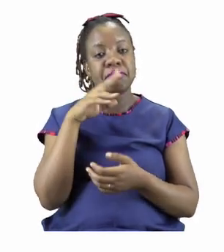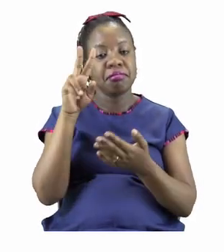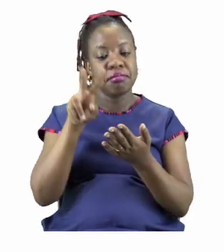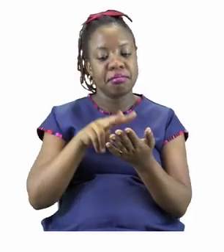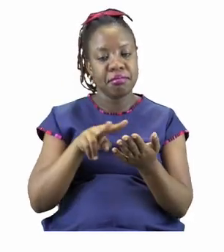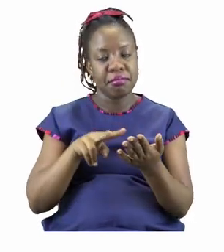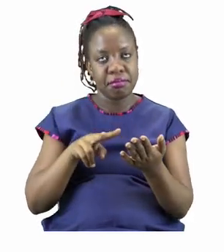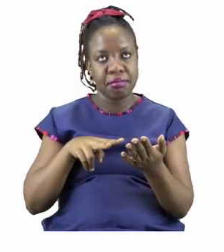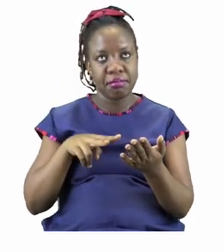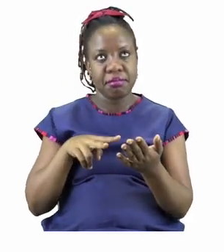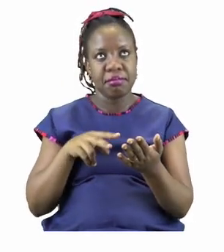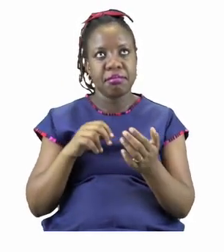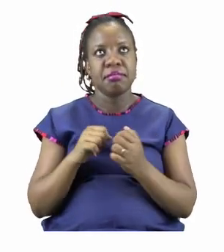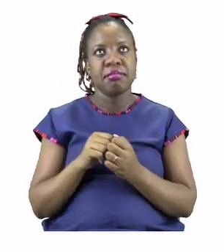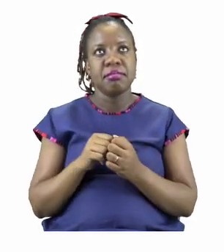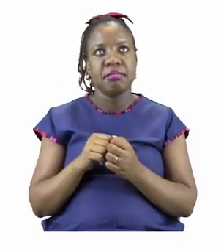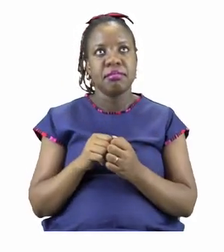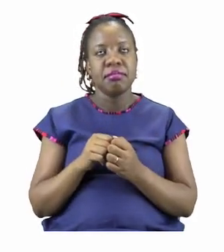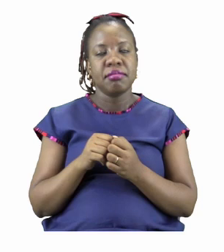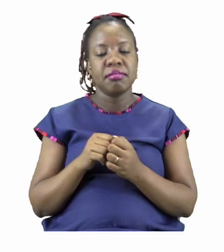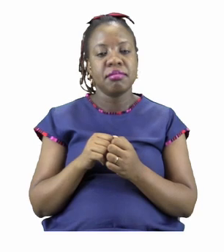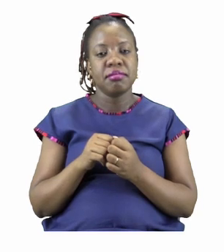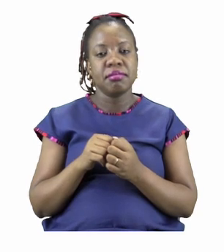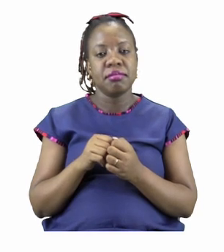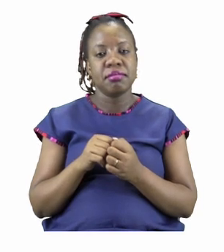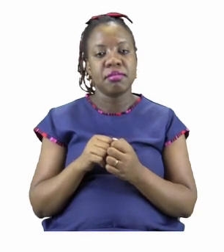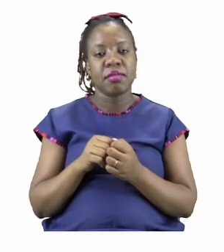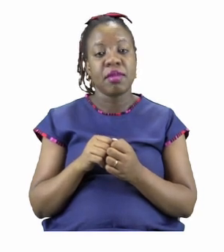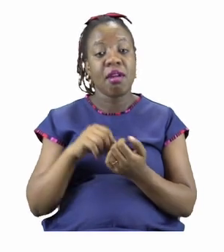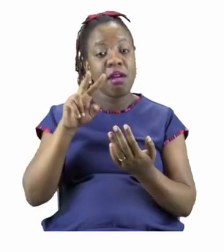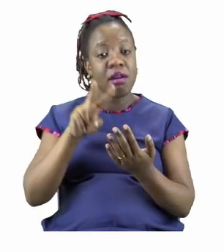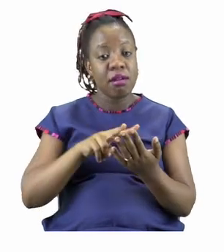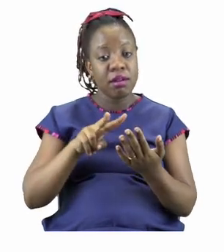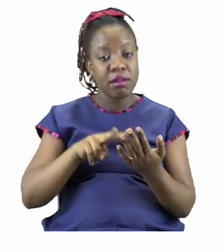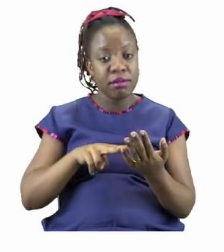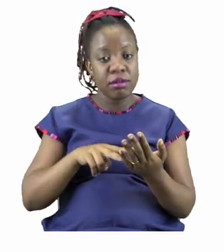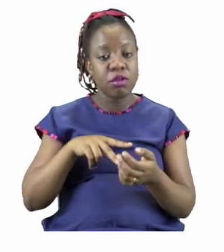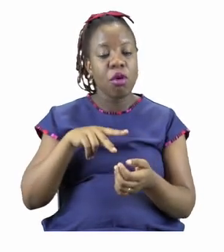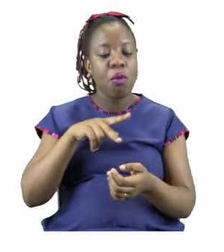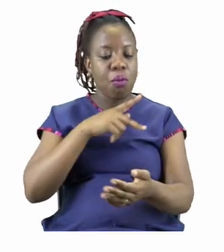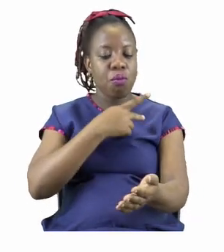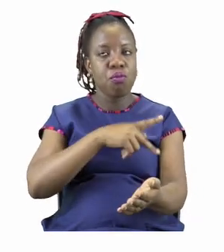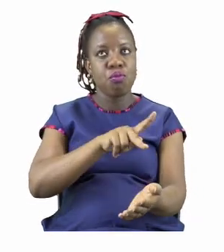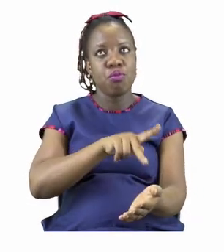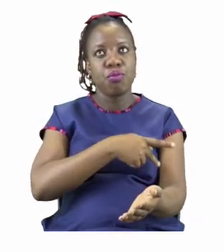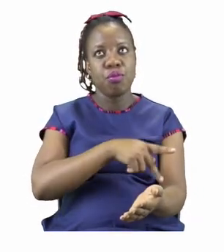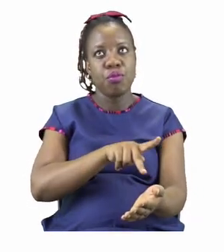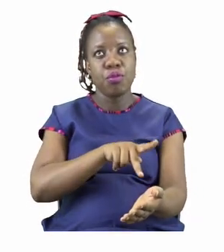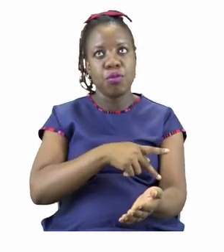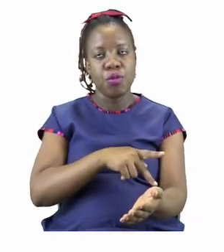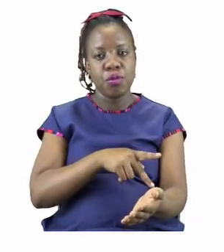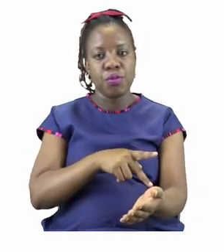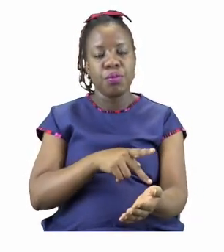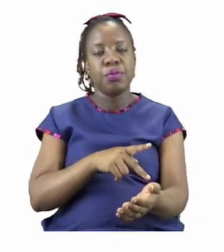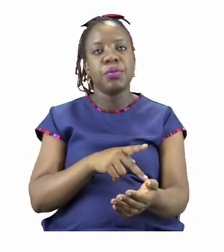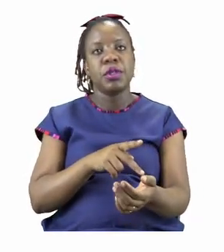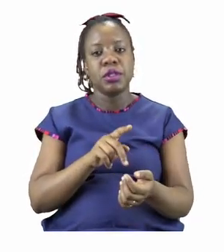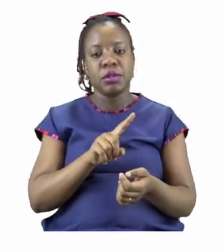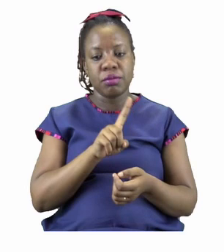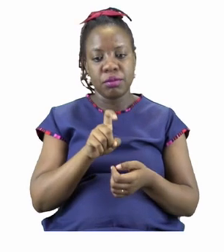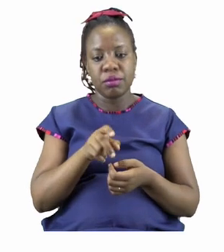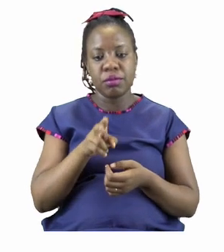comprehension. It says, read the poem and answer the questions. Now let's quickly read the